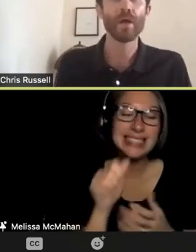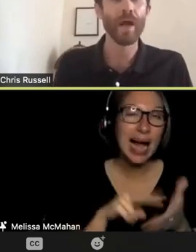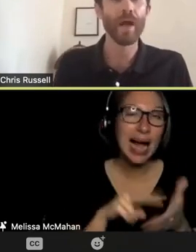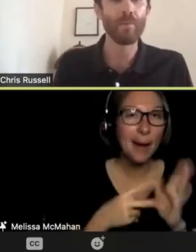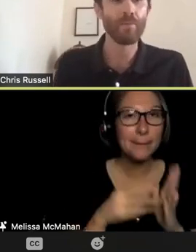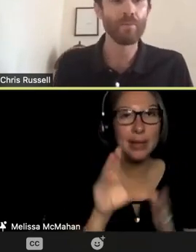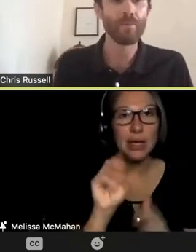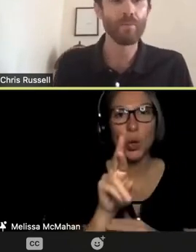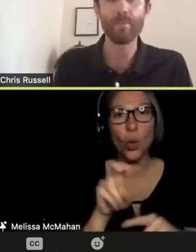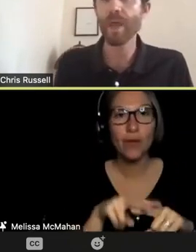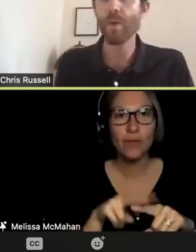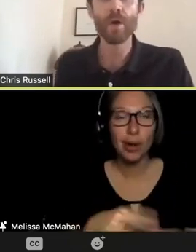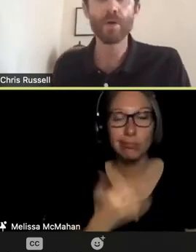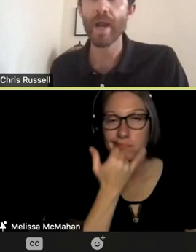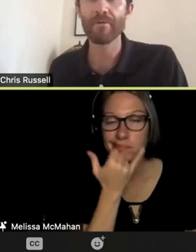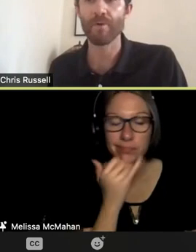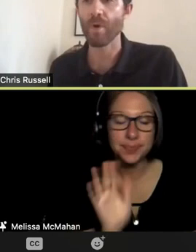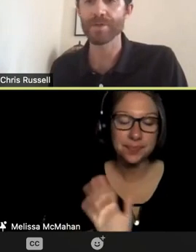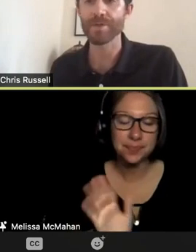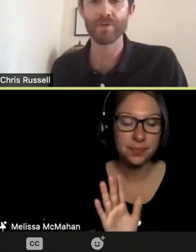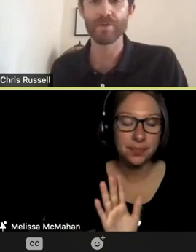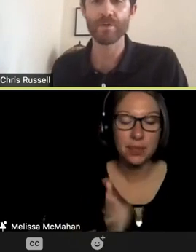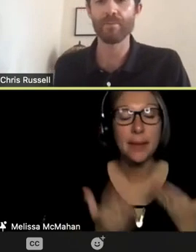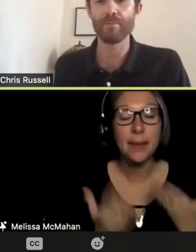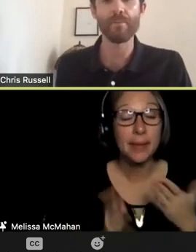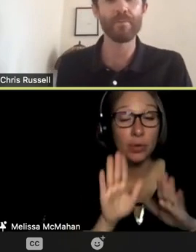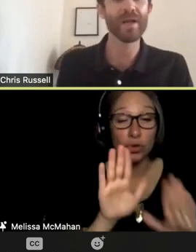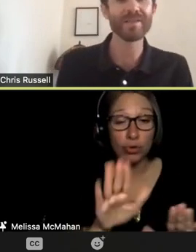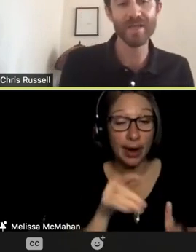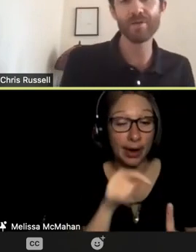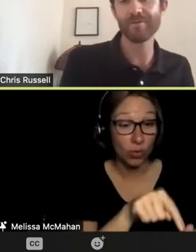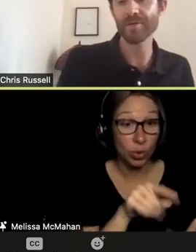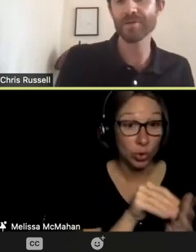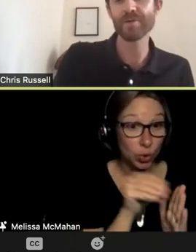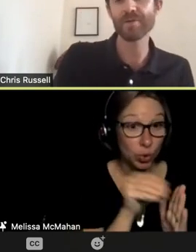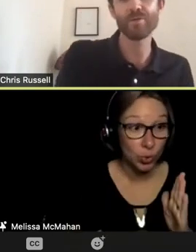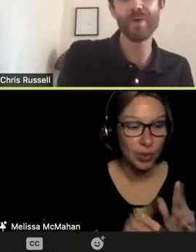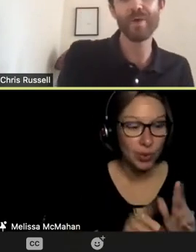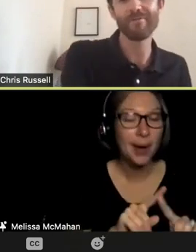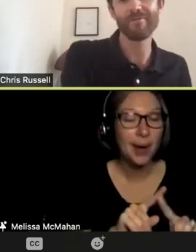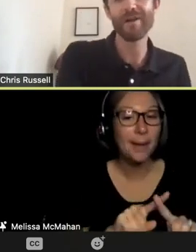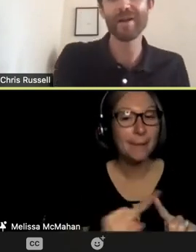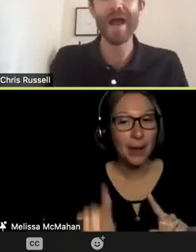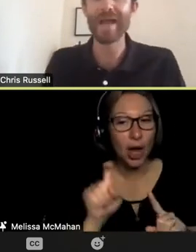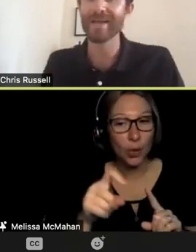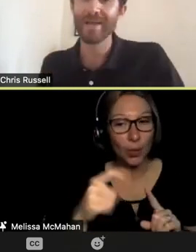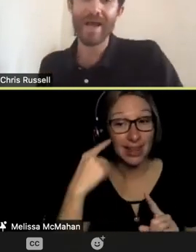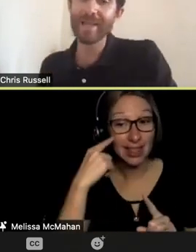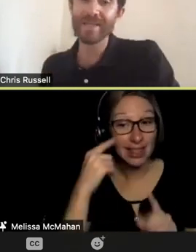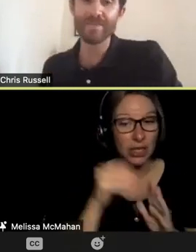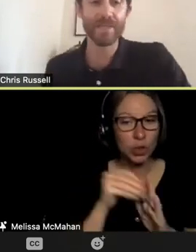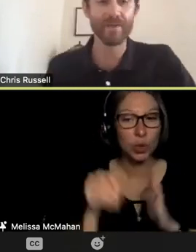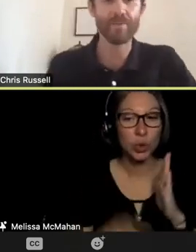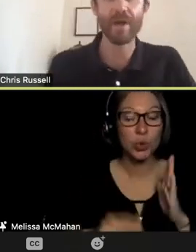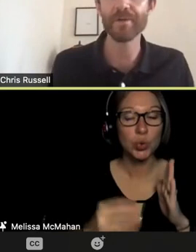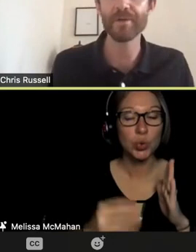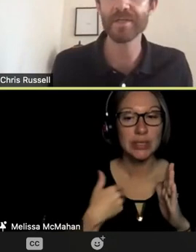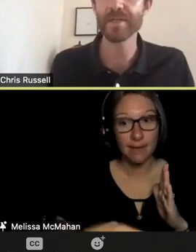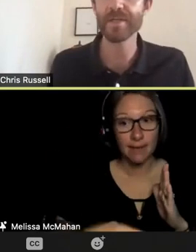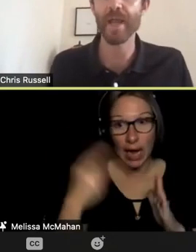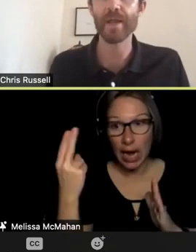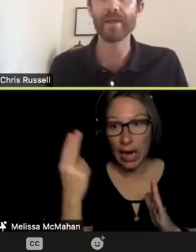wrong. It may work great for one student, but consider that for students who have very highly